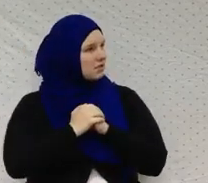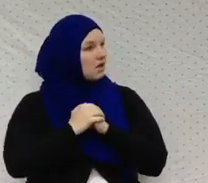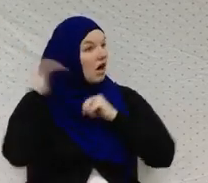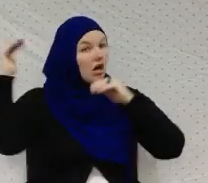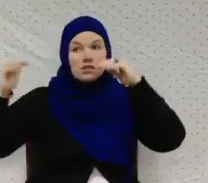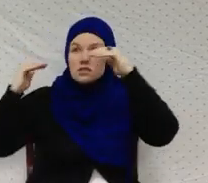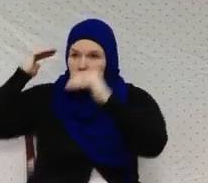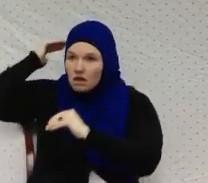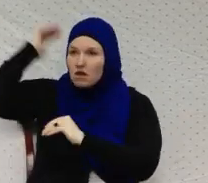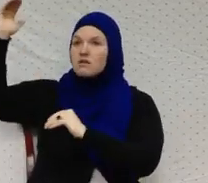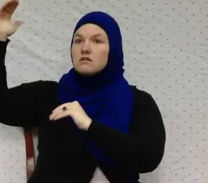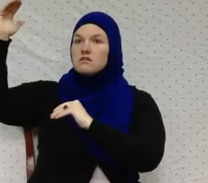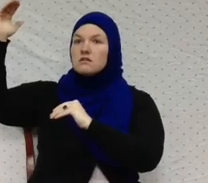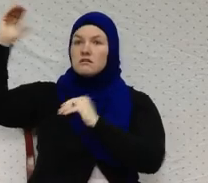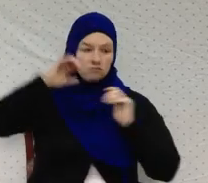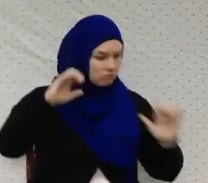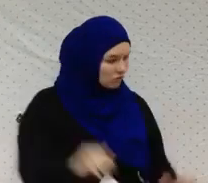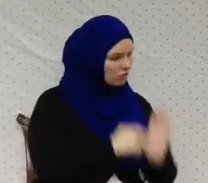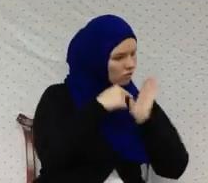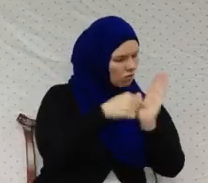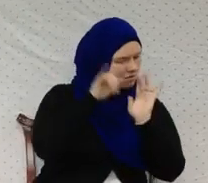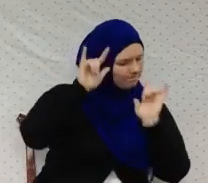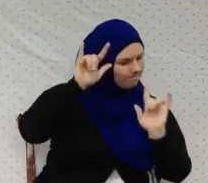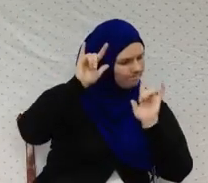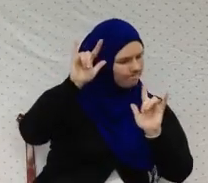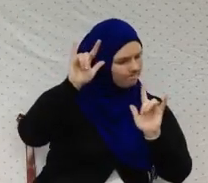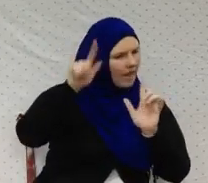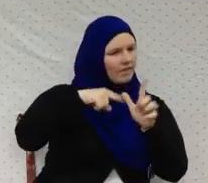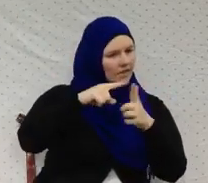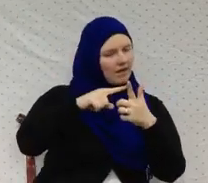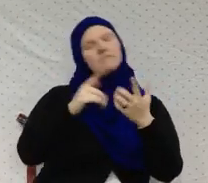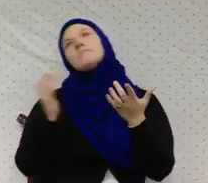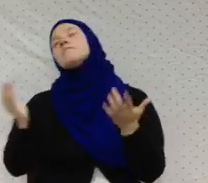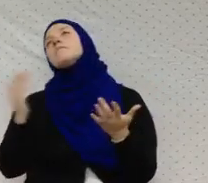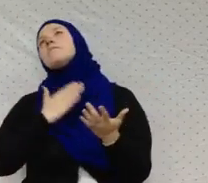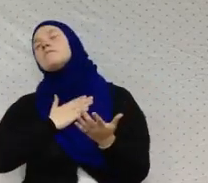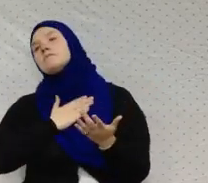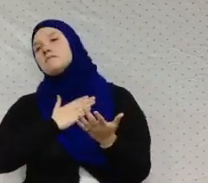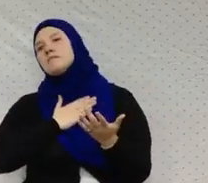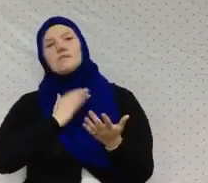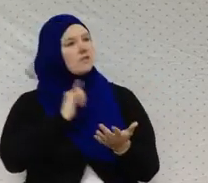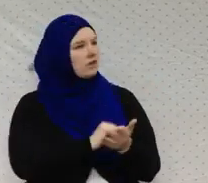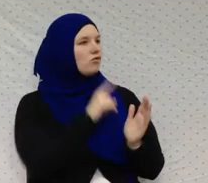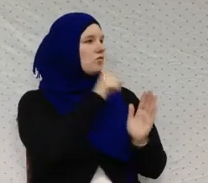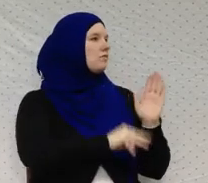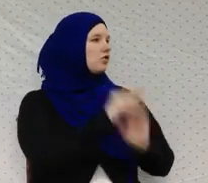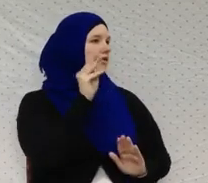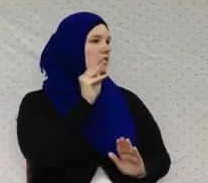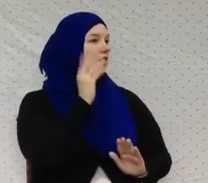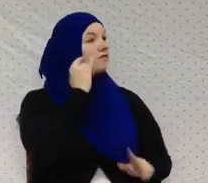Grown-up adults, they do, then they ask. They do their duty, and then they